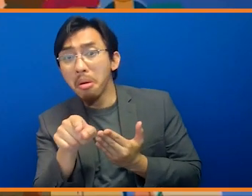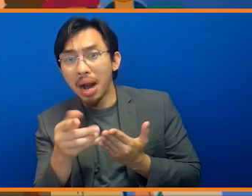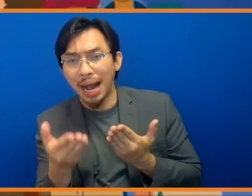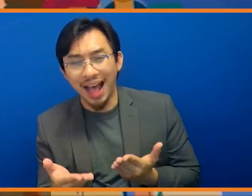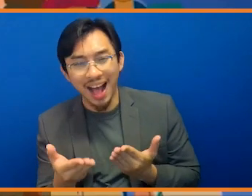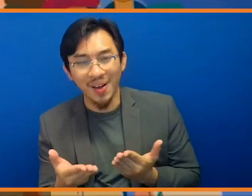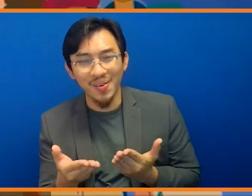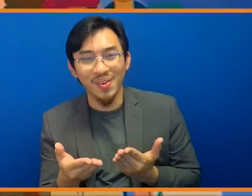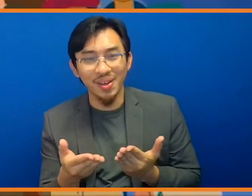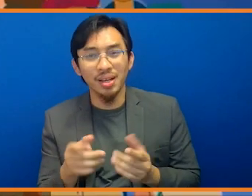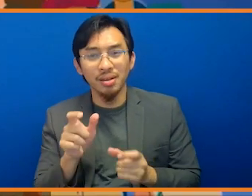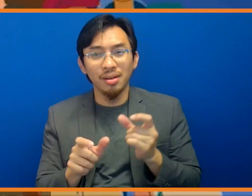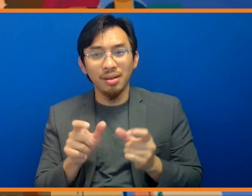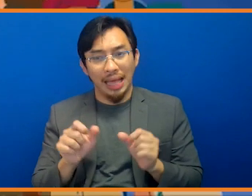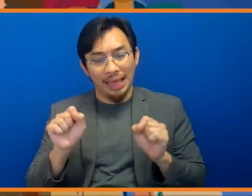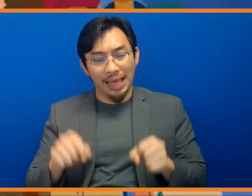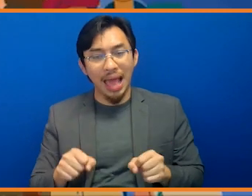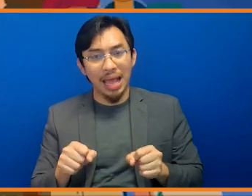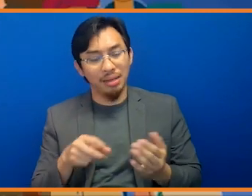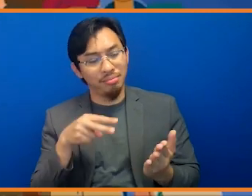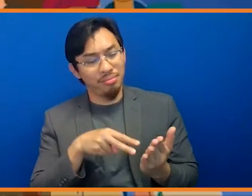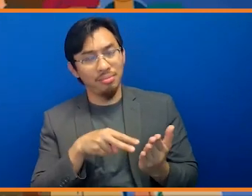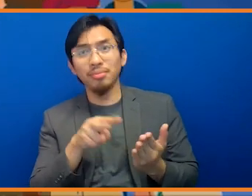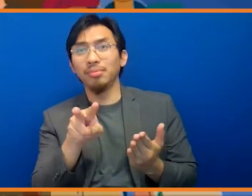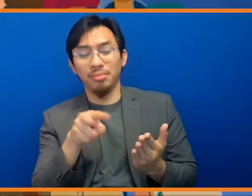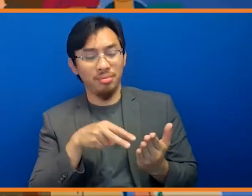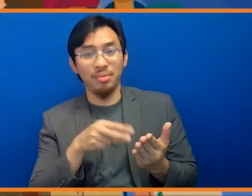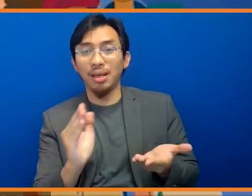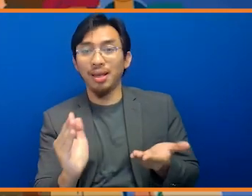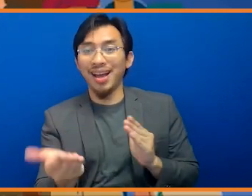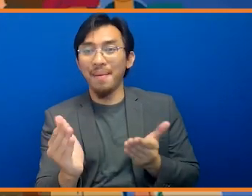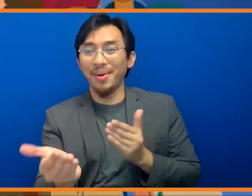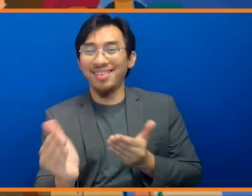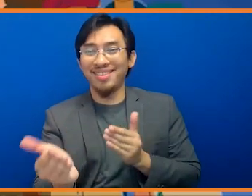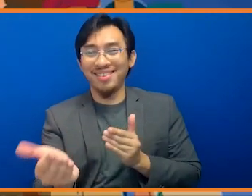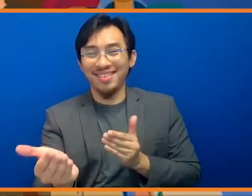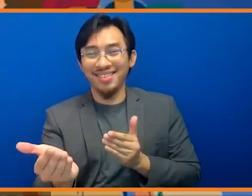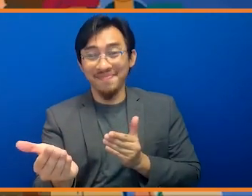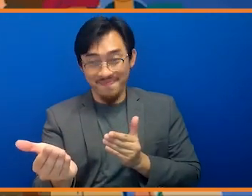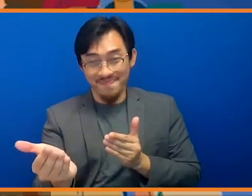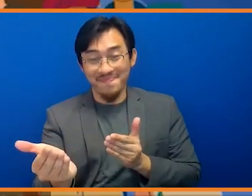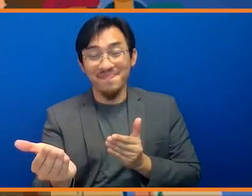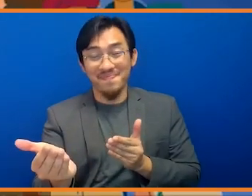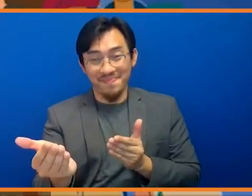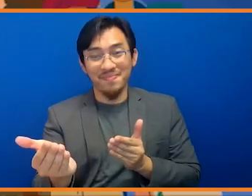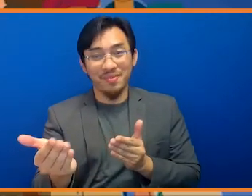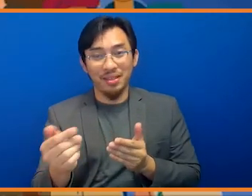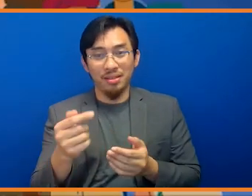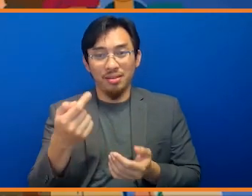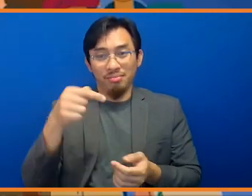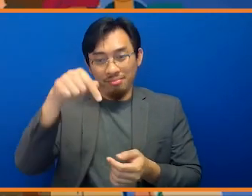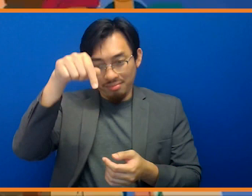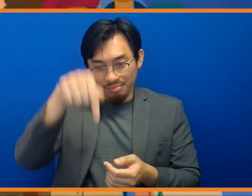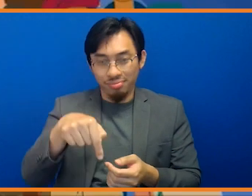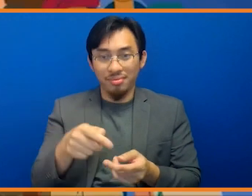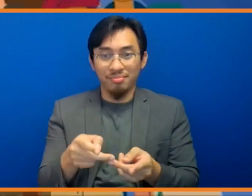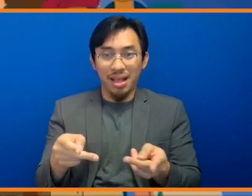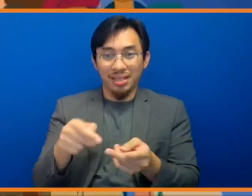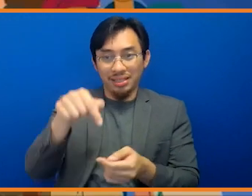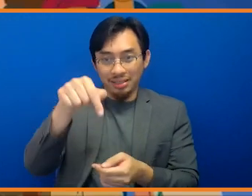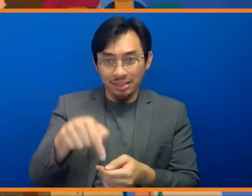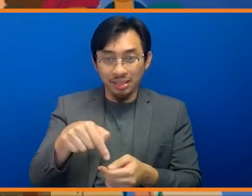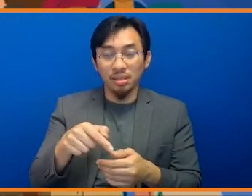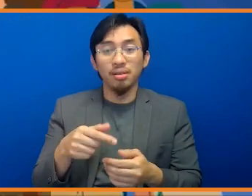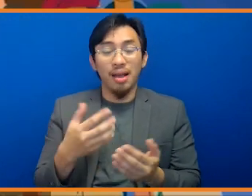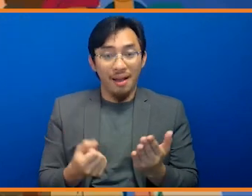This allows viewers to compare the latest situation facing on site and the